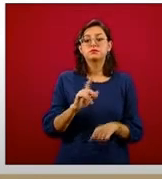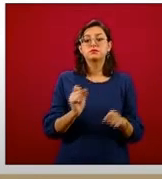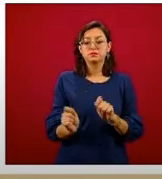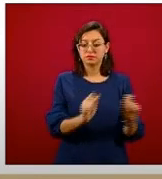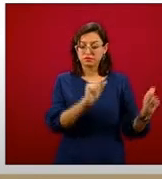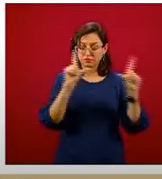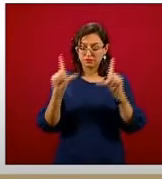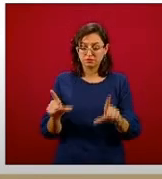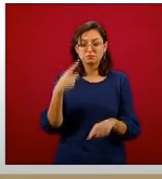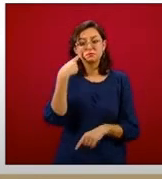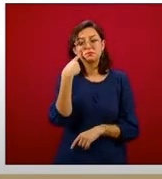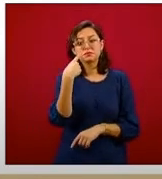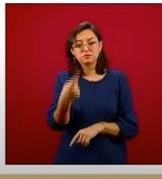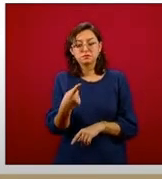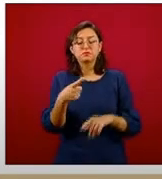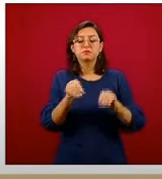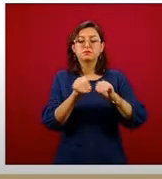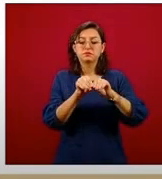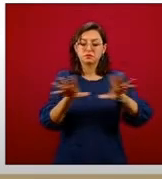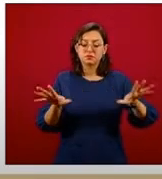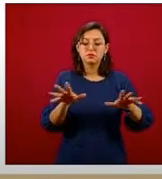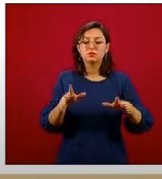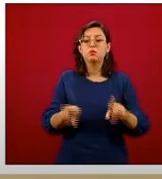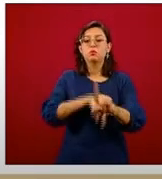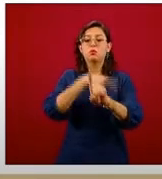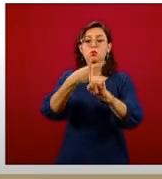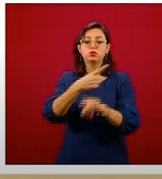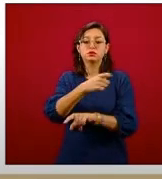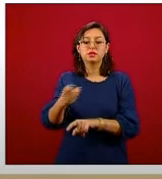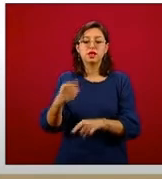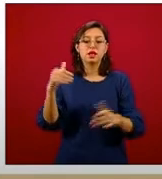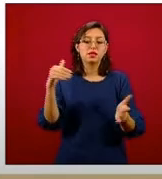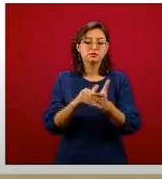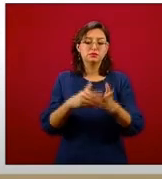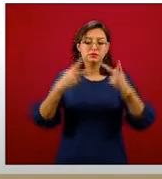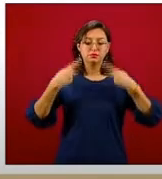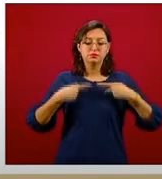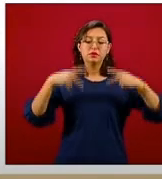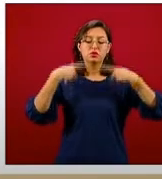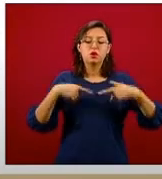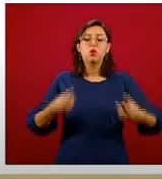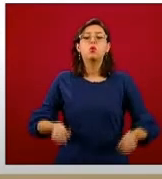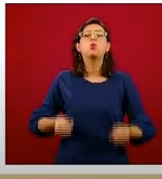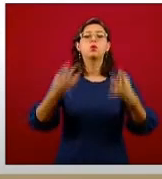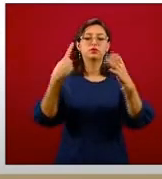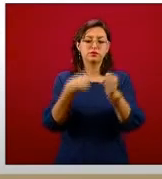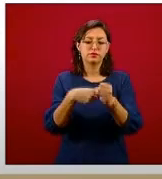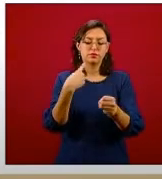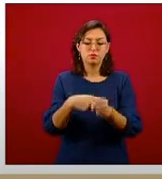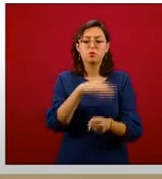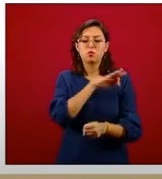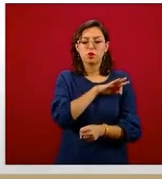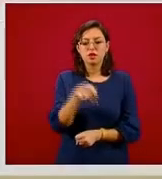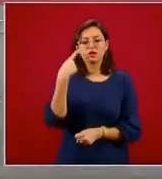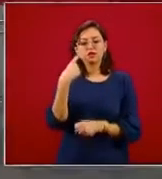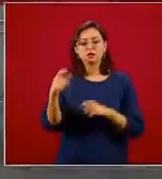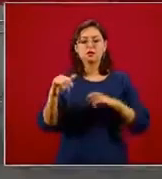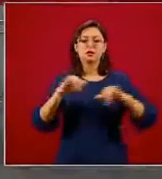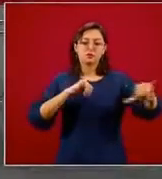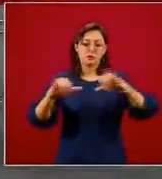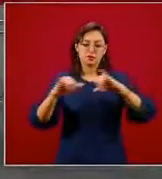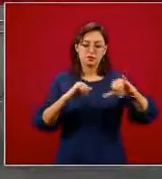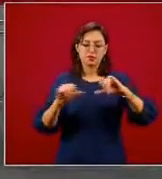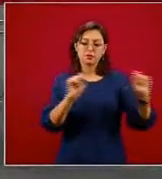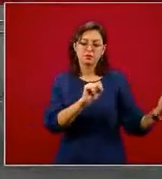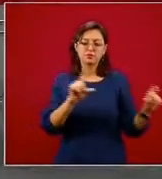have more active transmission activity. In this next slide, that is the one that is distributing according to incidence rate accrued